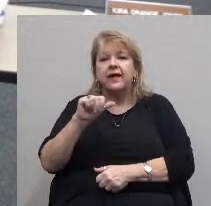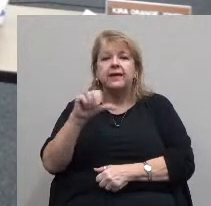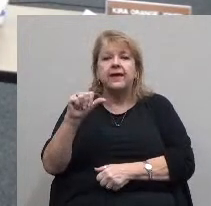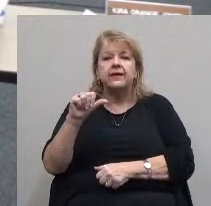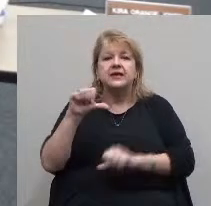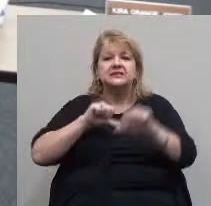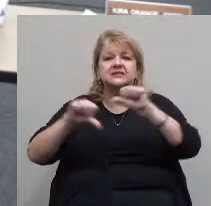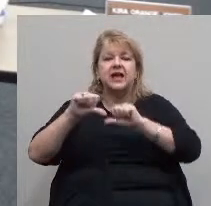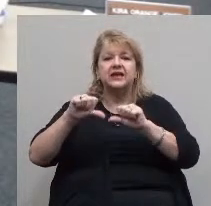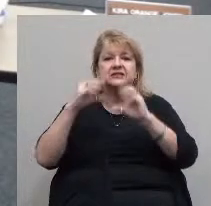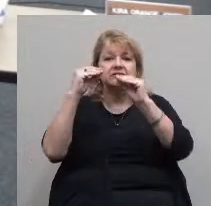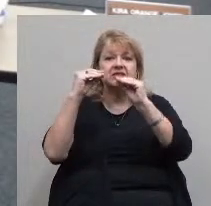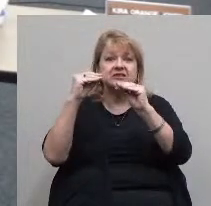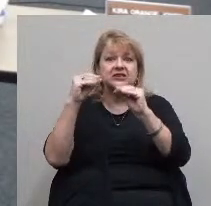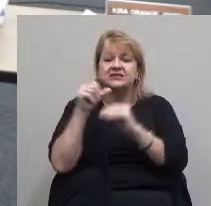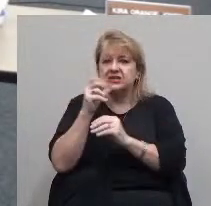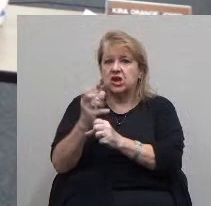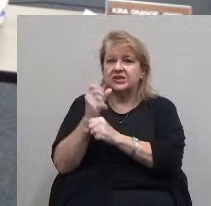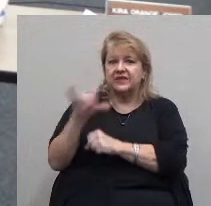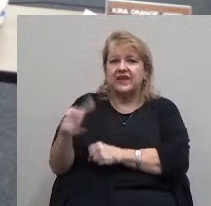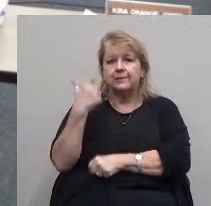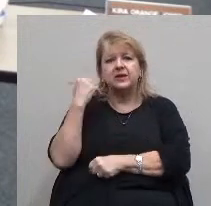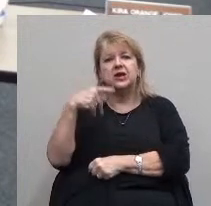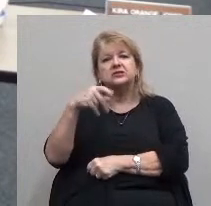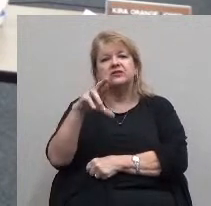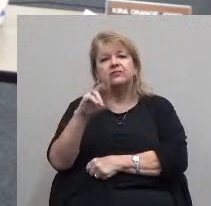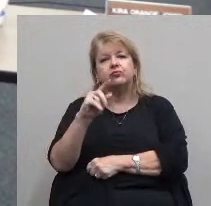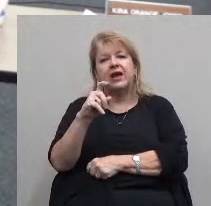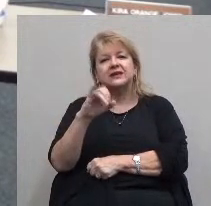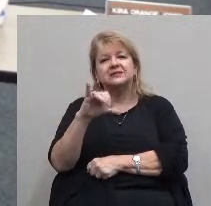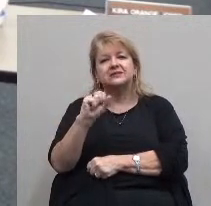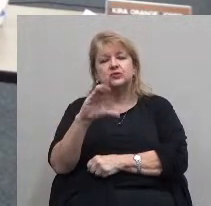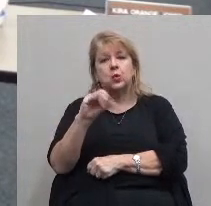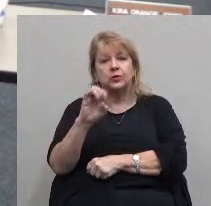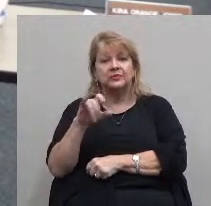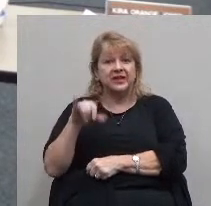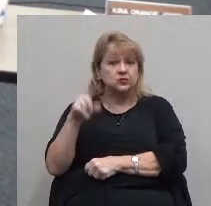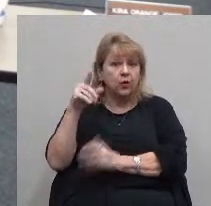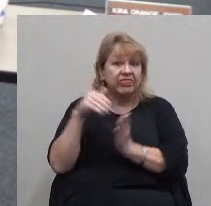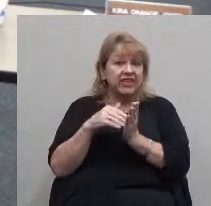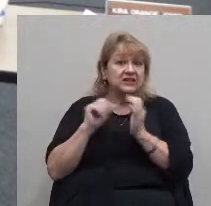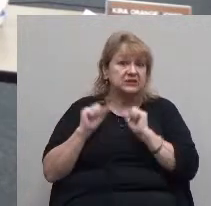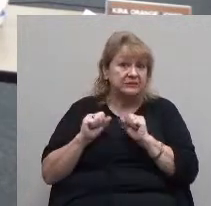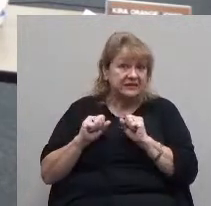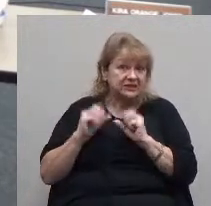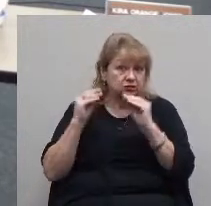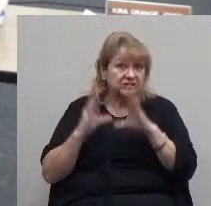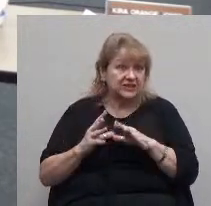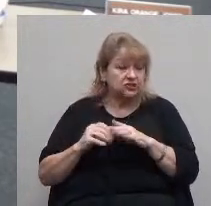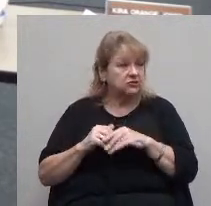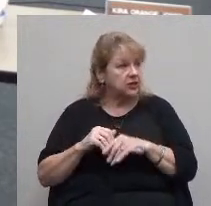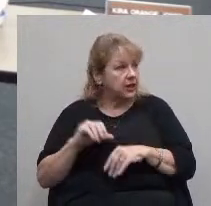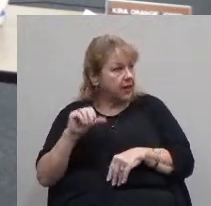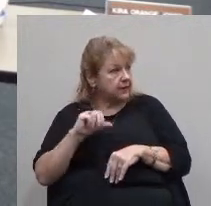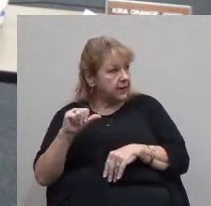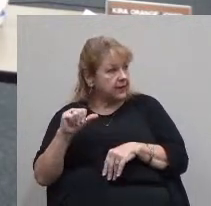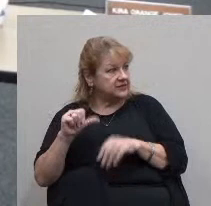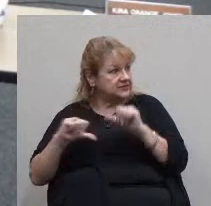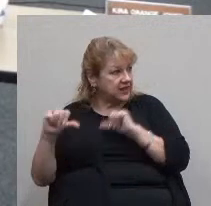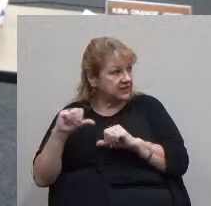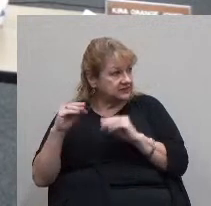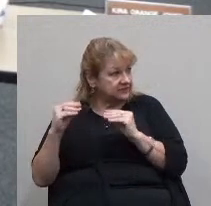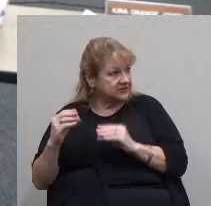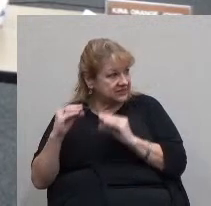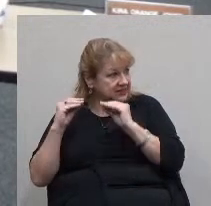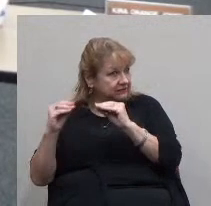and teaching degree, but didn't receive it because of praxis core. So those are 1,000 potential teachers. But that's associate of science and